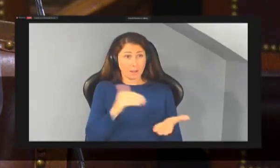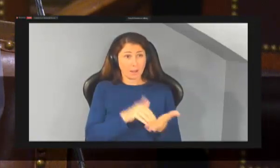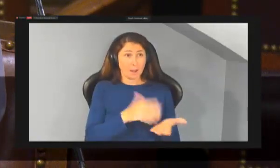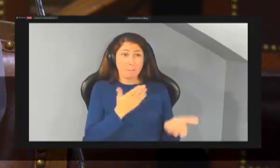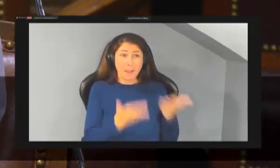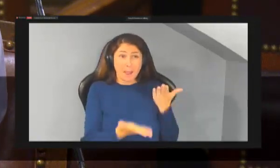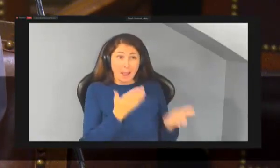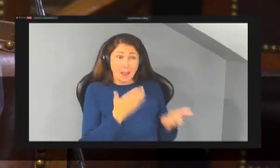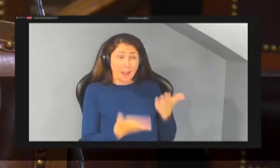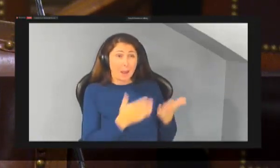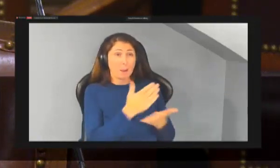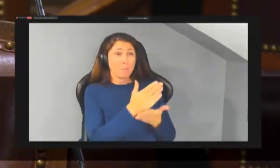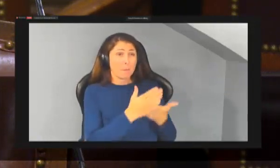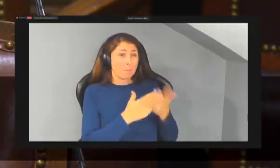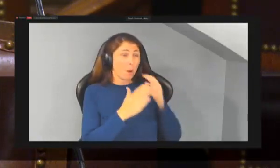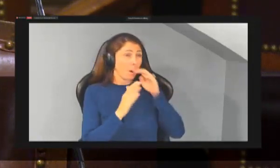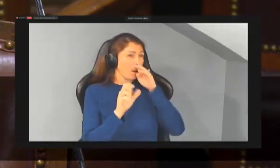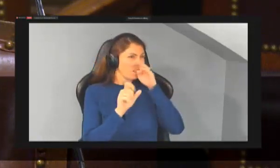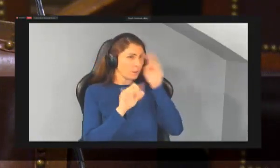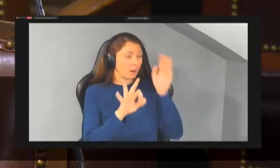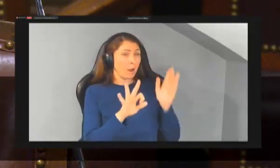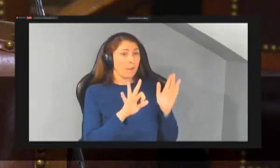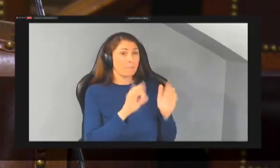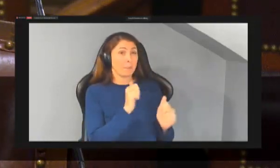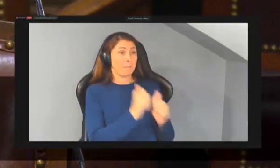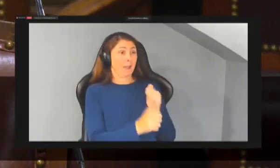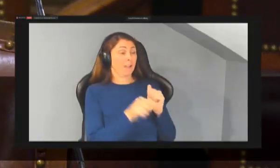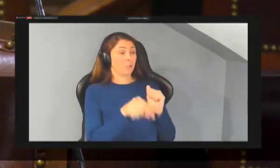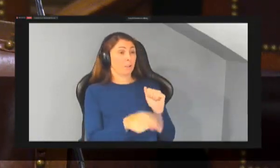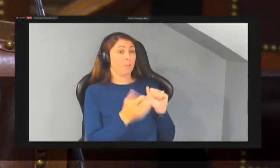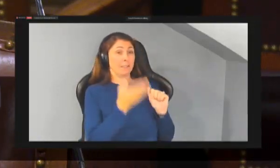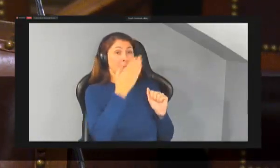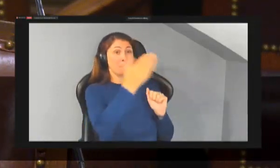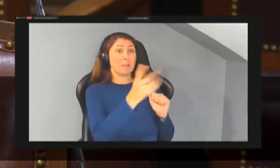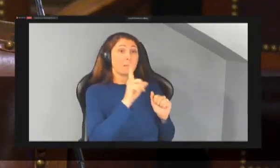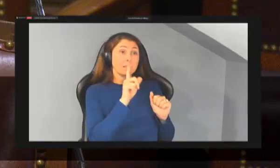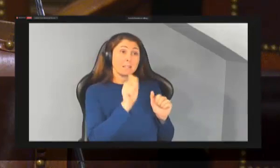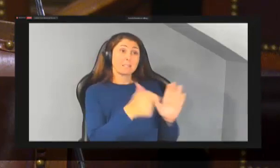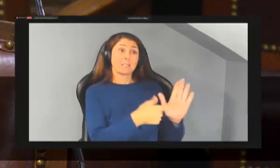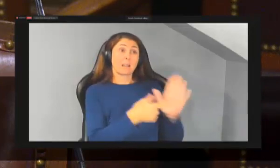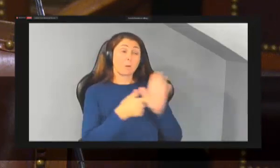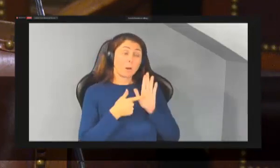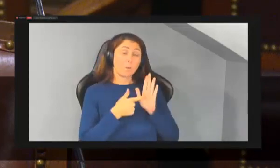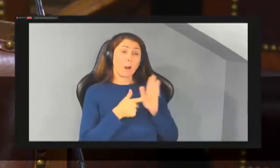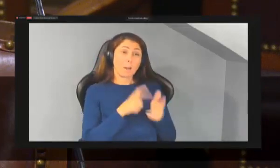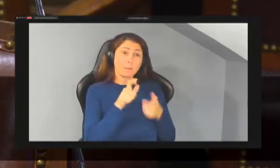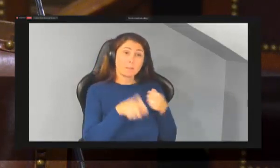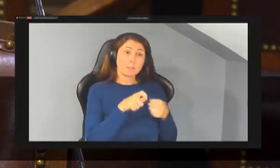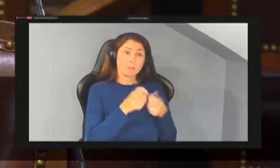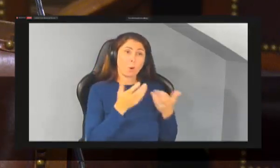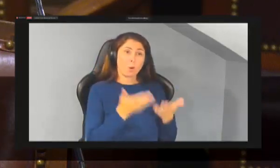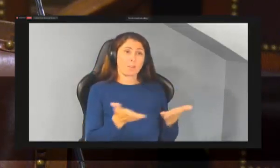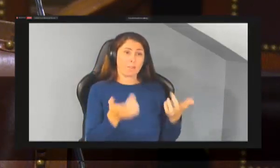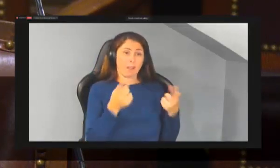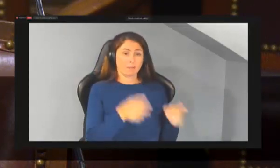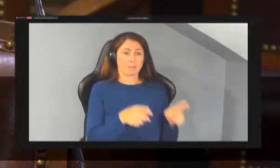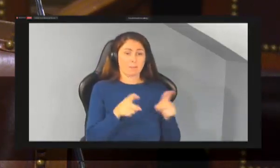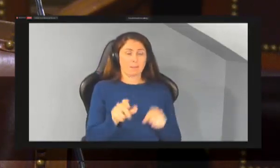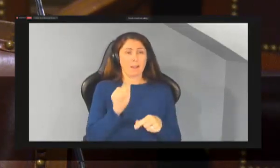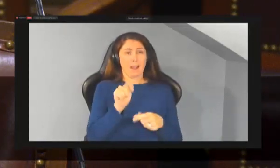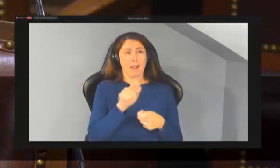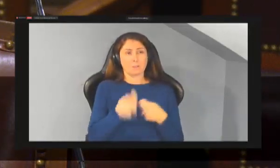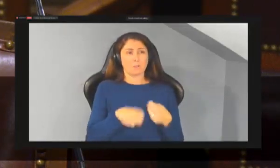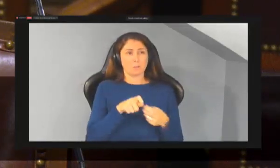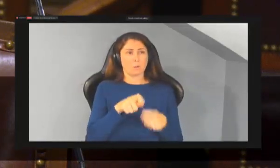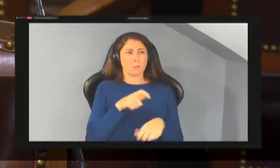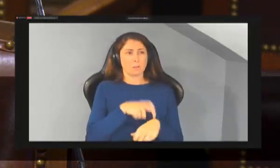maybe part of the passage of this bill is a requirement that certain things take place at certain, Councilwoman